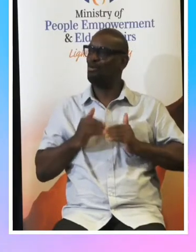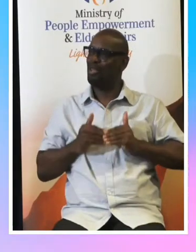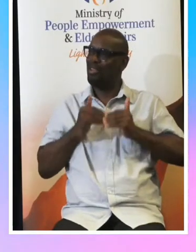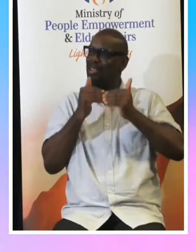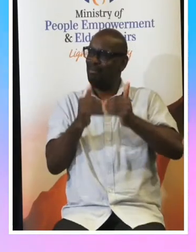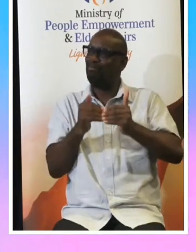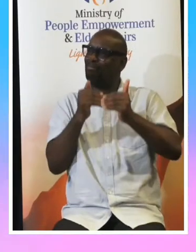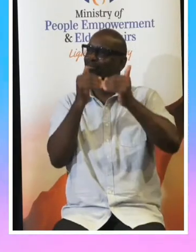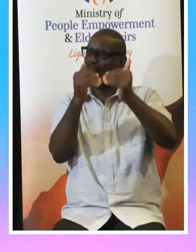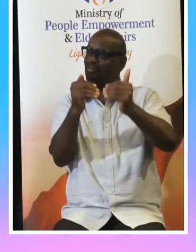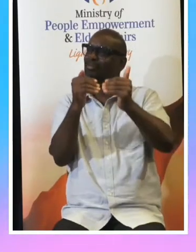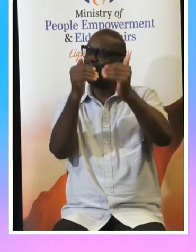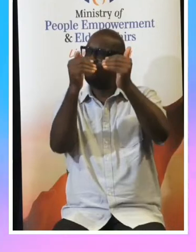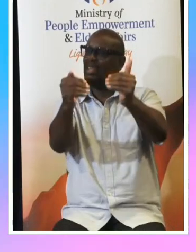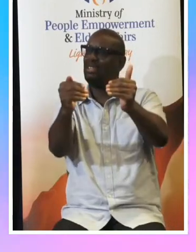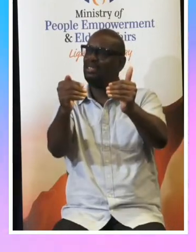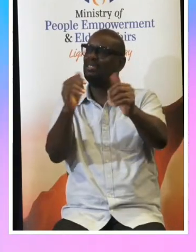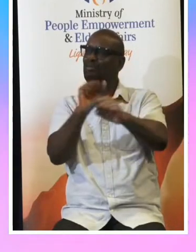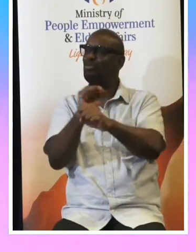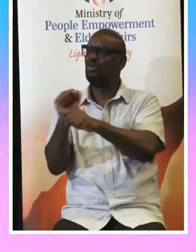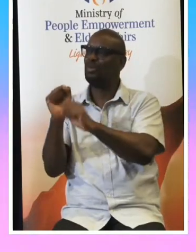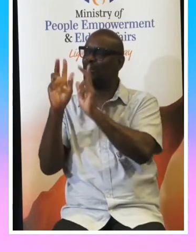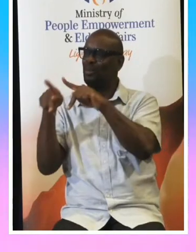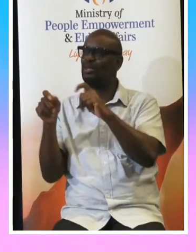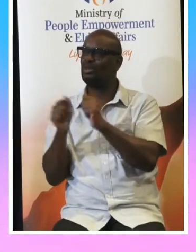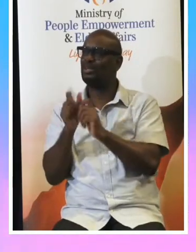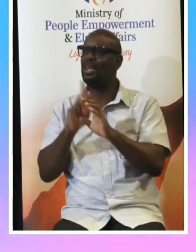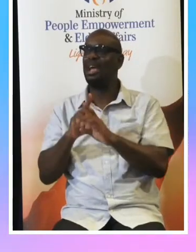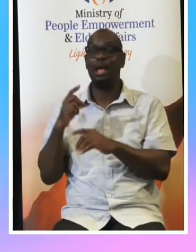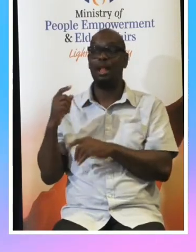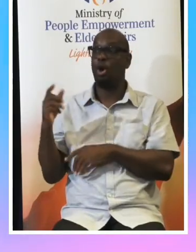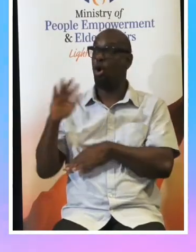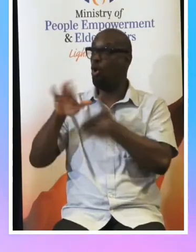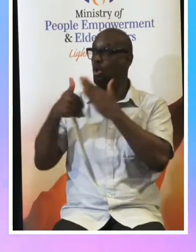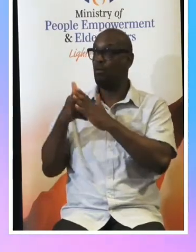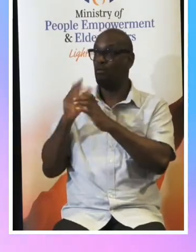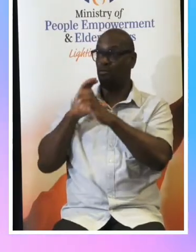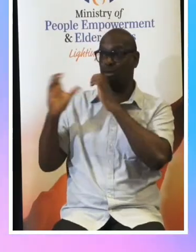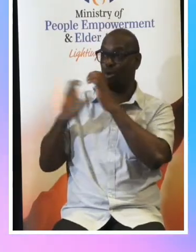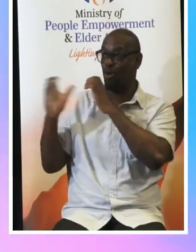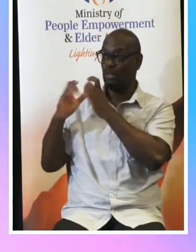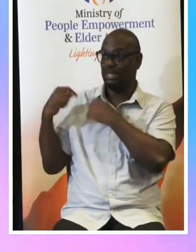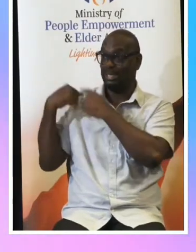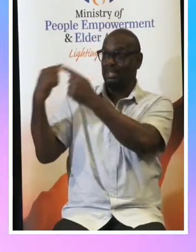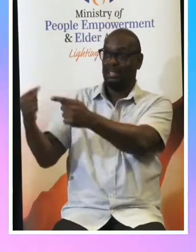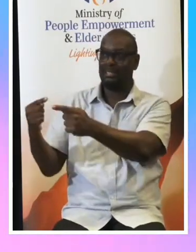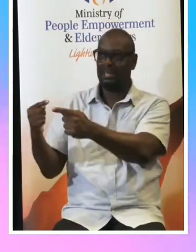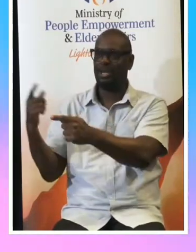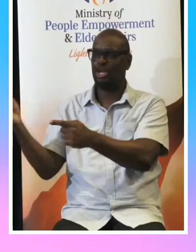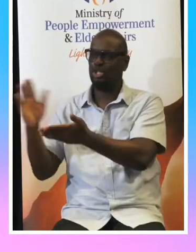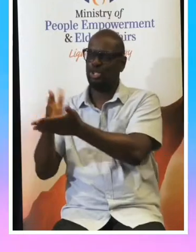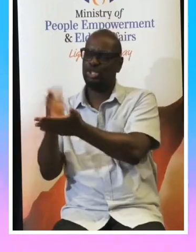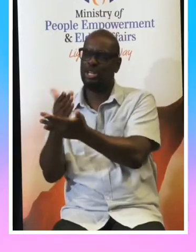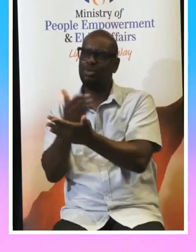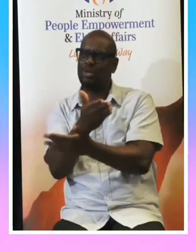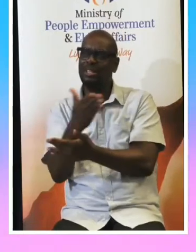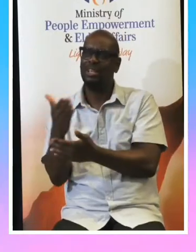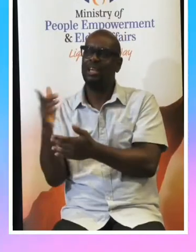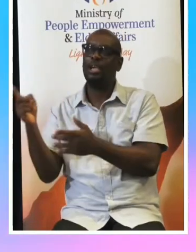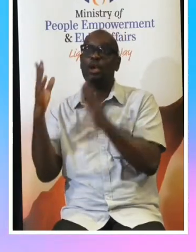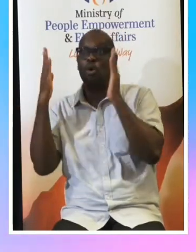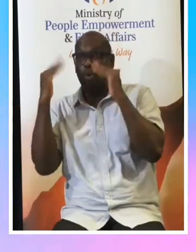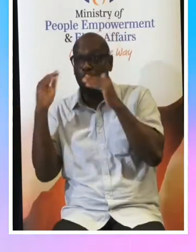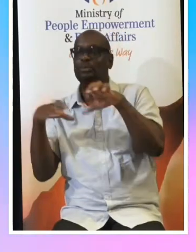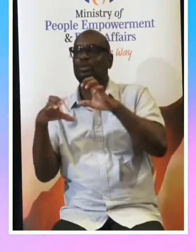shared what he hoped to do for persons with disabilities. And the fact that I get to be some